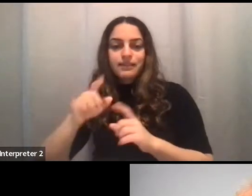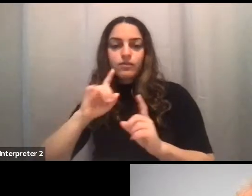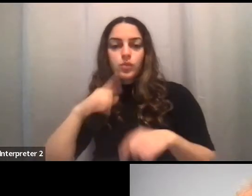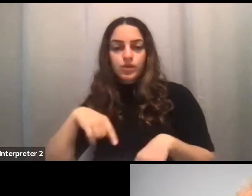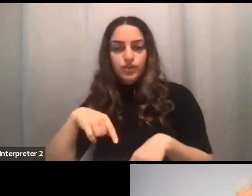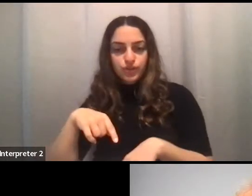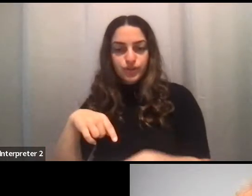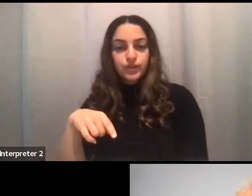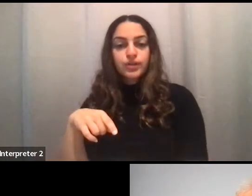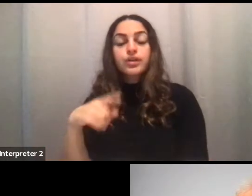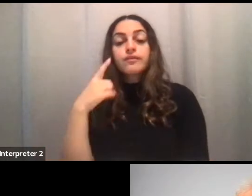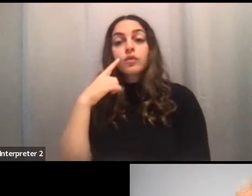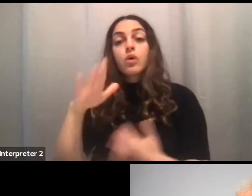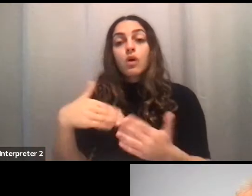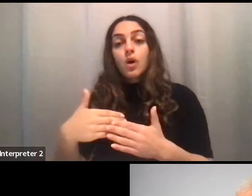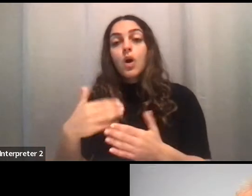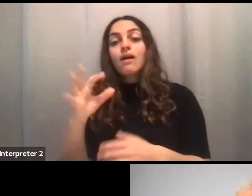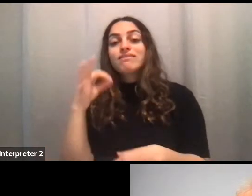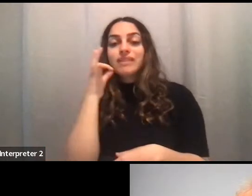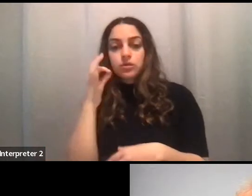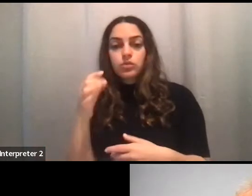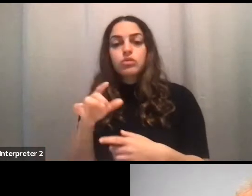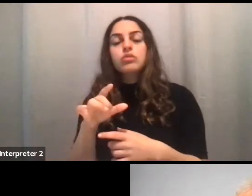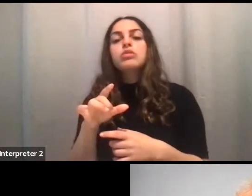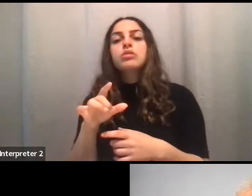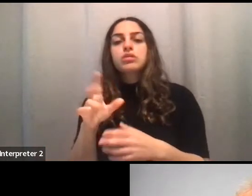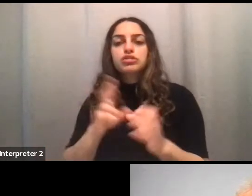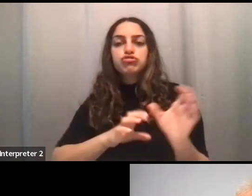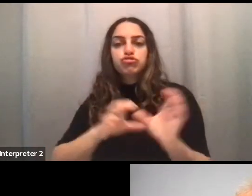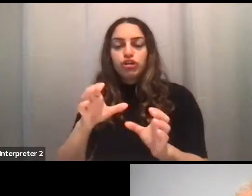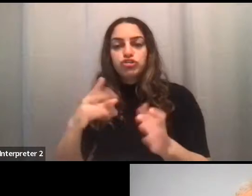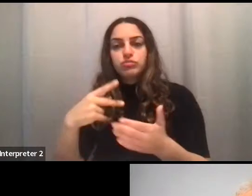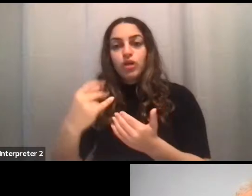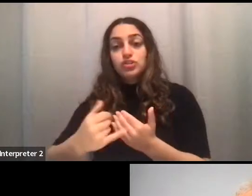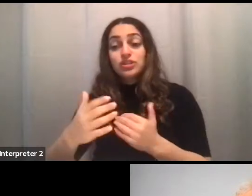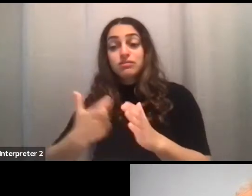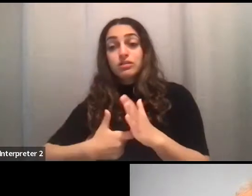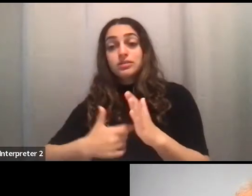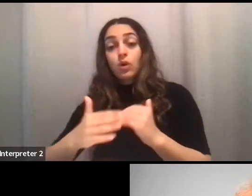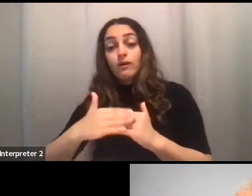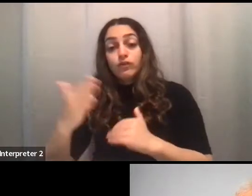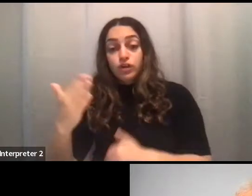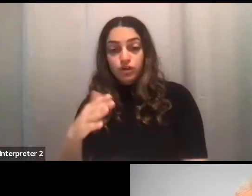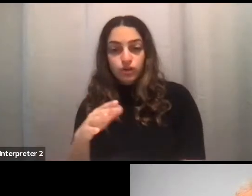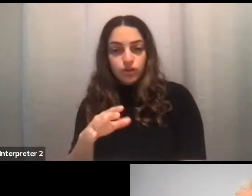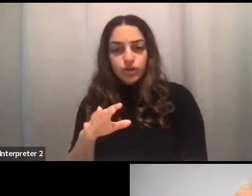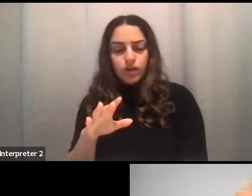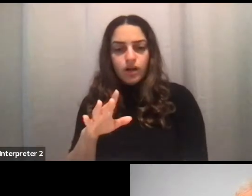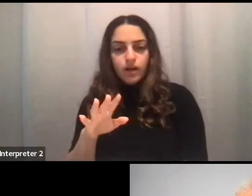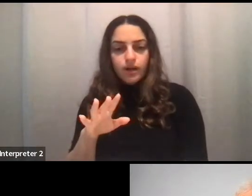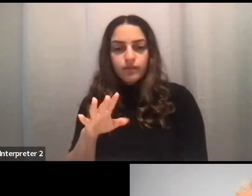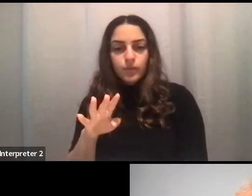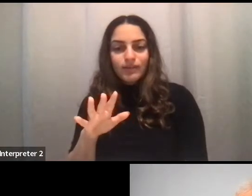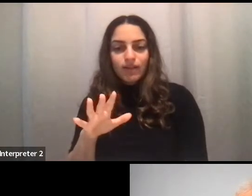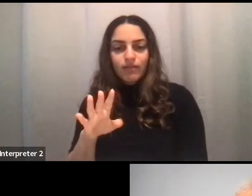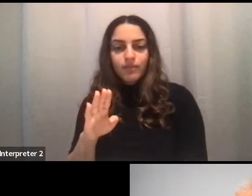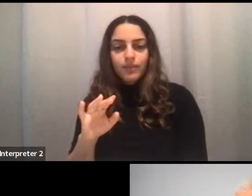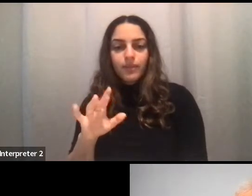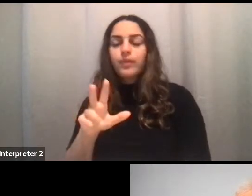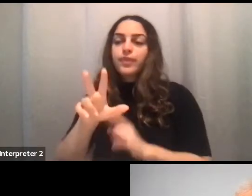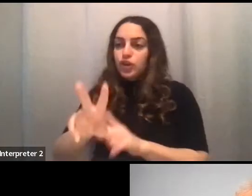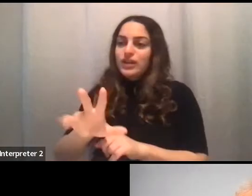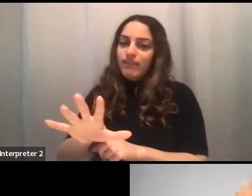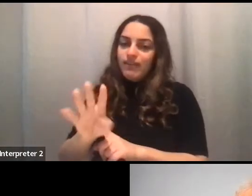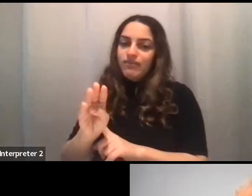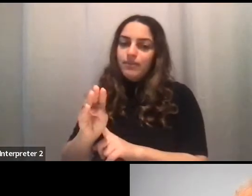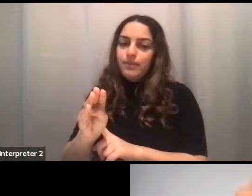construction projects costing more than 35 million dollars this took where the obama administration's executive order which wasn't